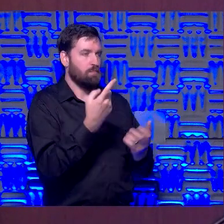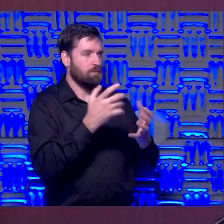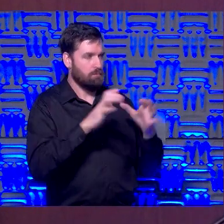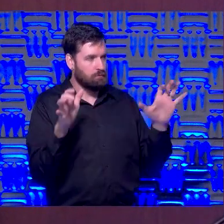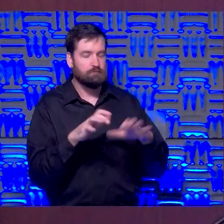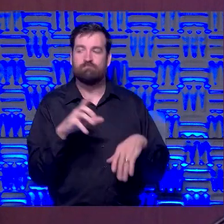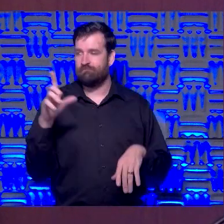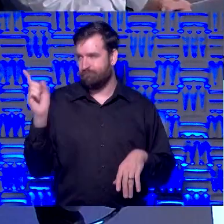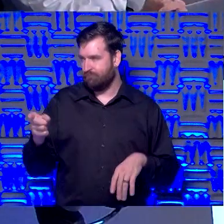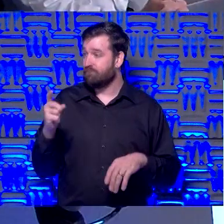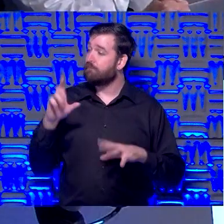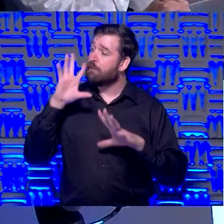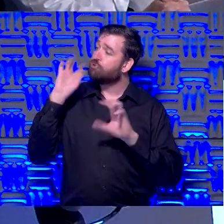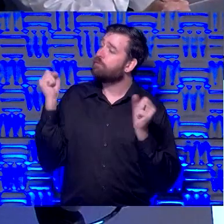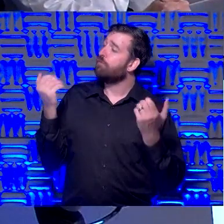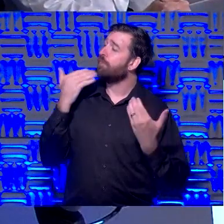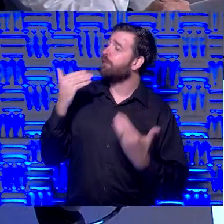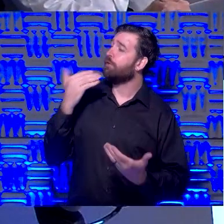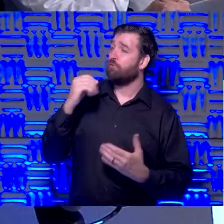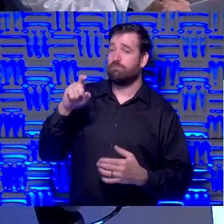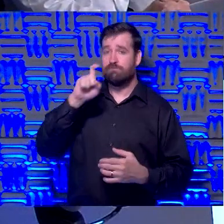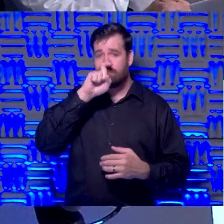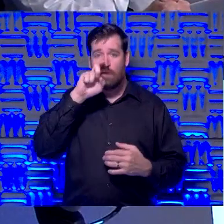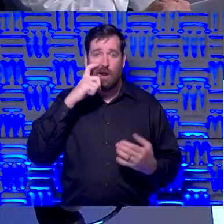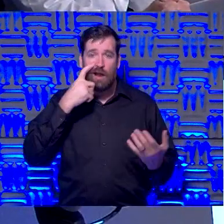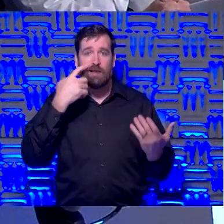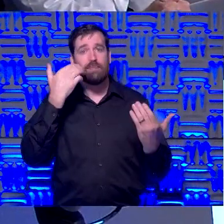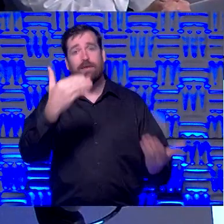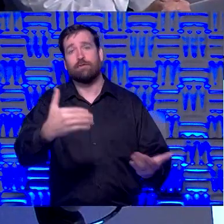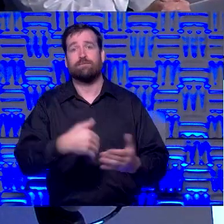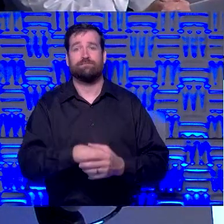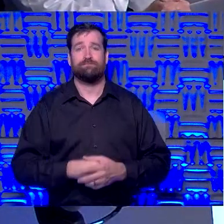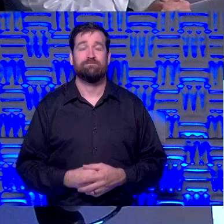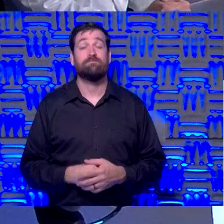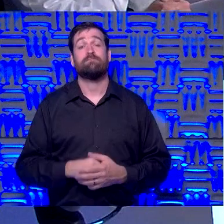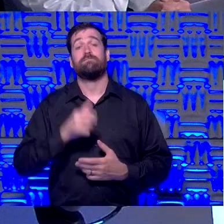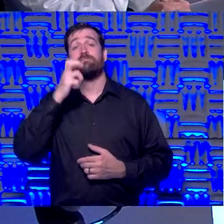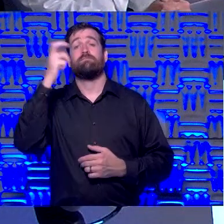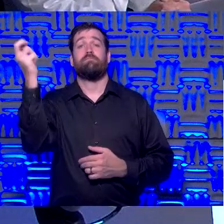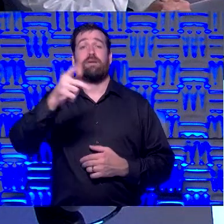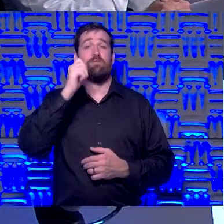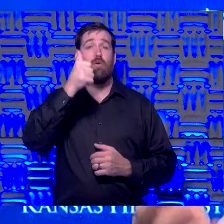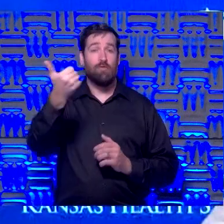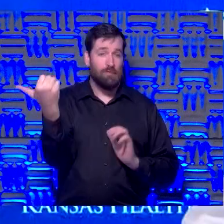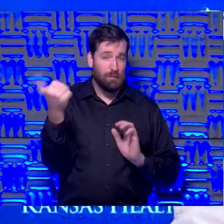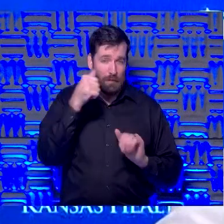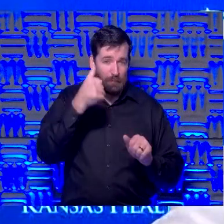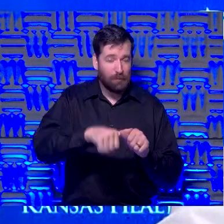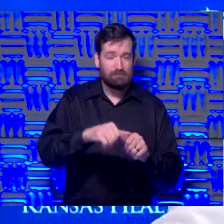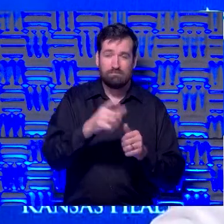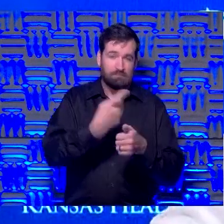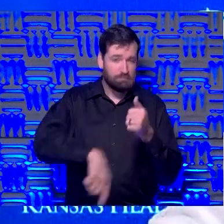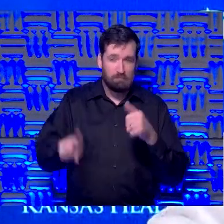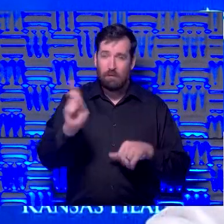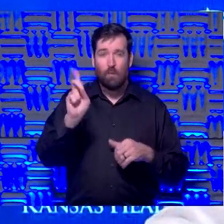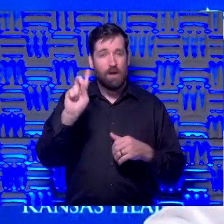Yes, absolutely. Chancellor, thank you. Hawkeye. Thank you for having me. You betcha. All We're right. back tomorrow. And Yes. remember, no matter where you are,